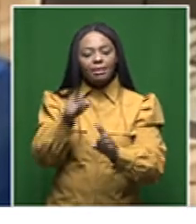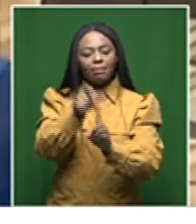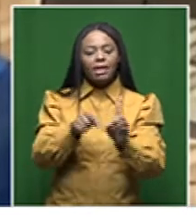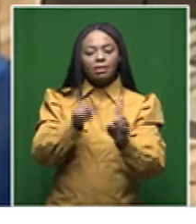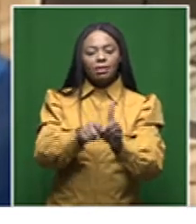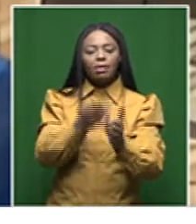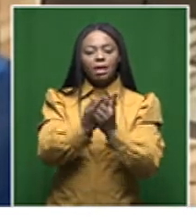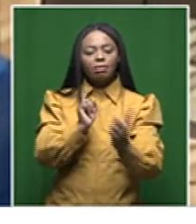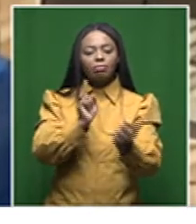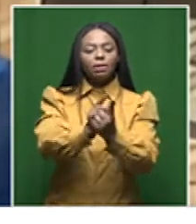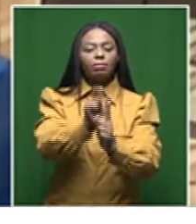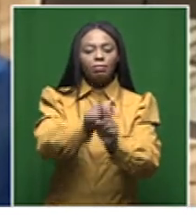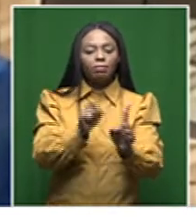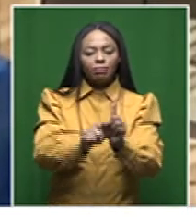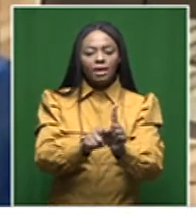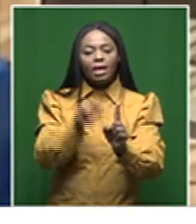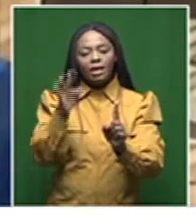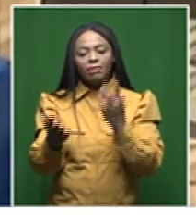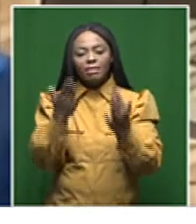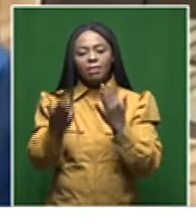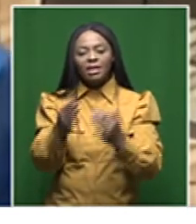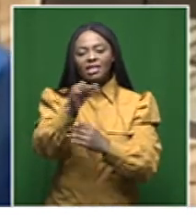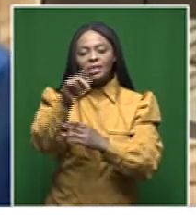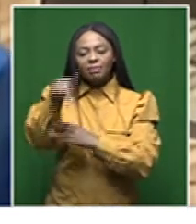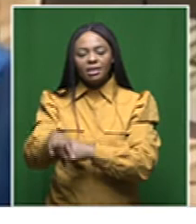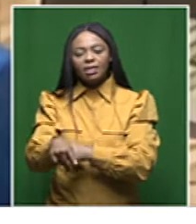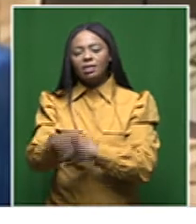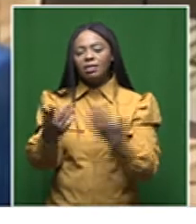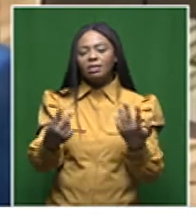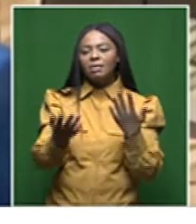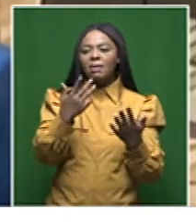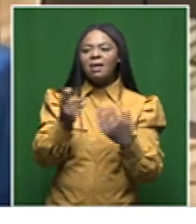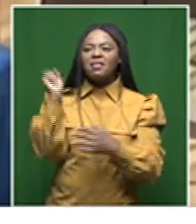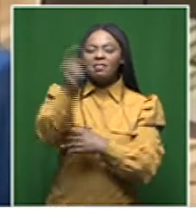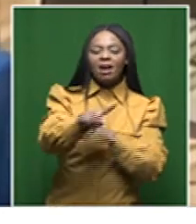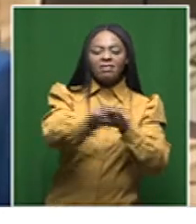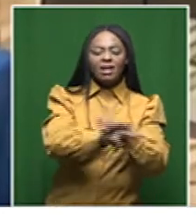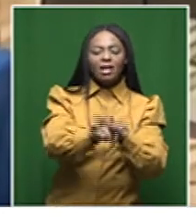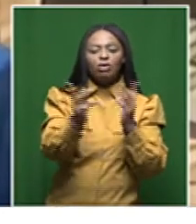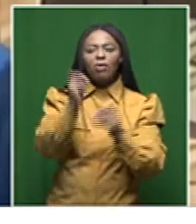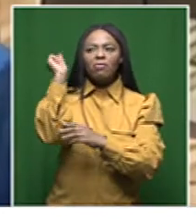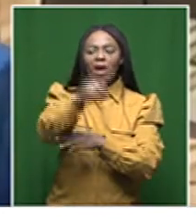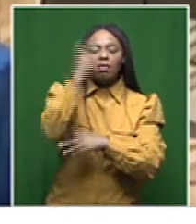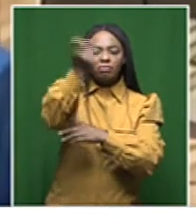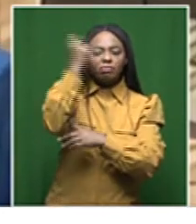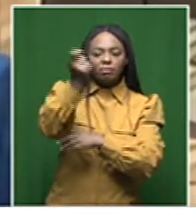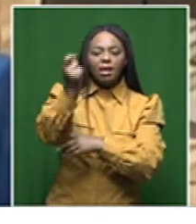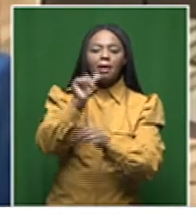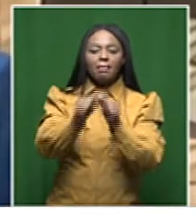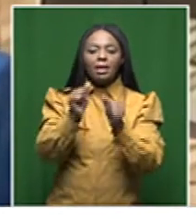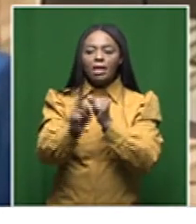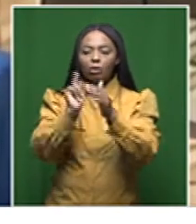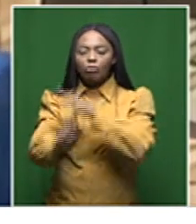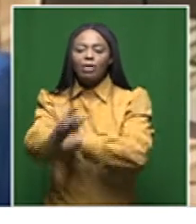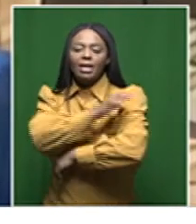to person. If you don't have an access to a GP, you are somewhere in the village or far from healthcare workers, go to the nearest